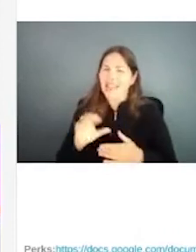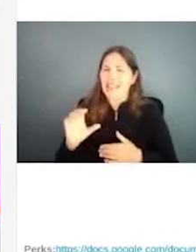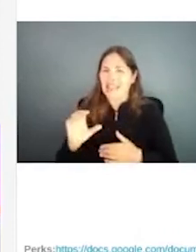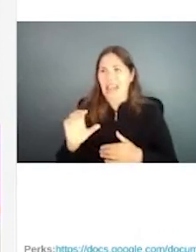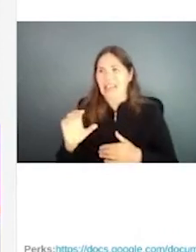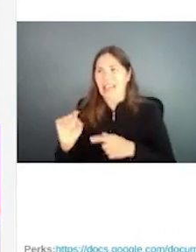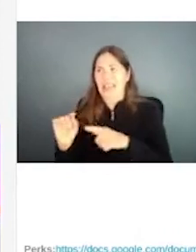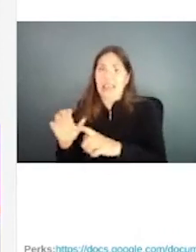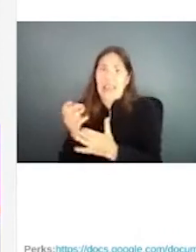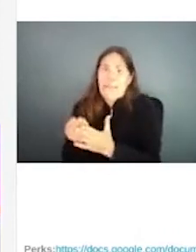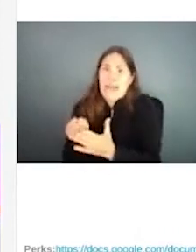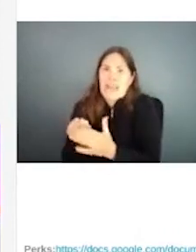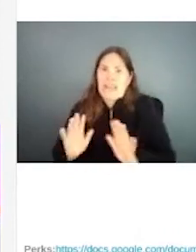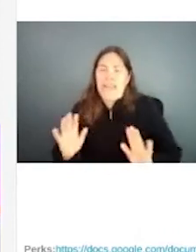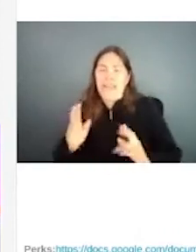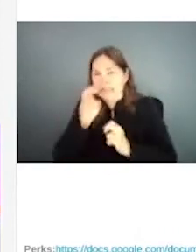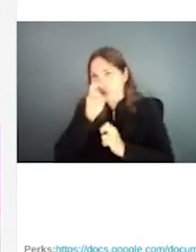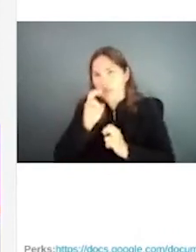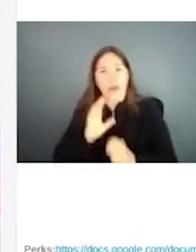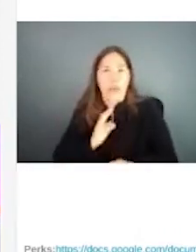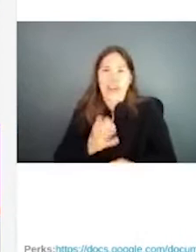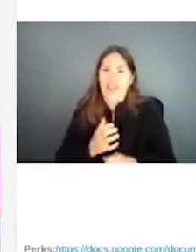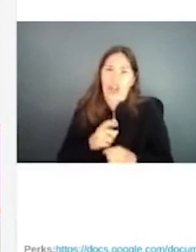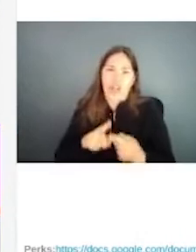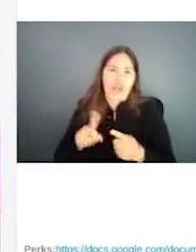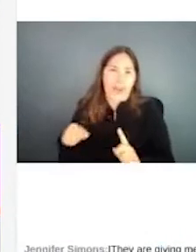money. So yeah, we never got to that point.